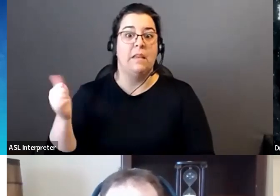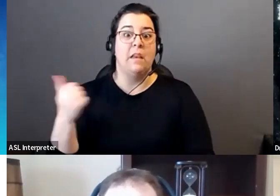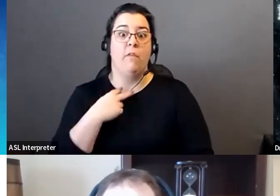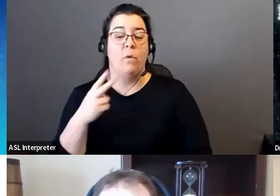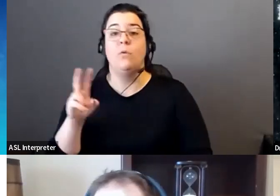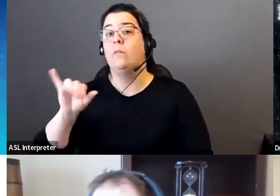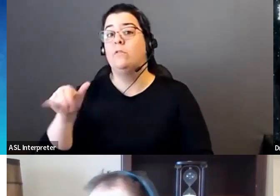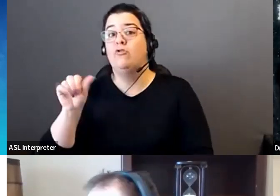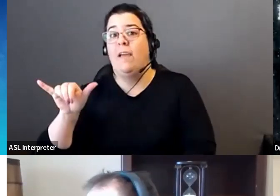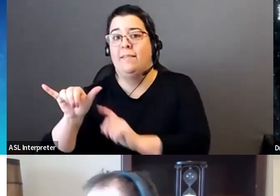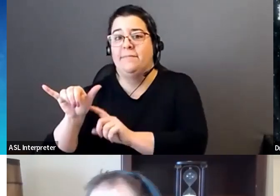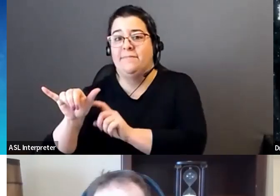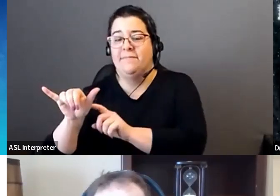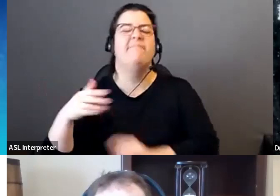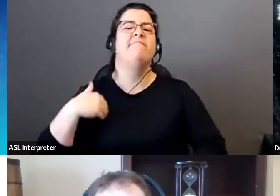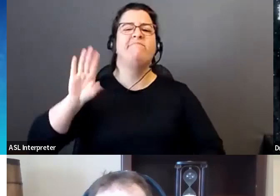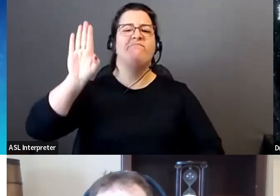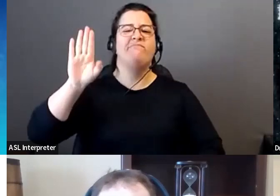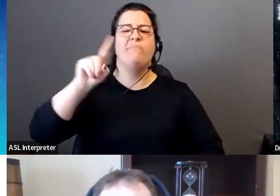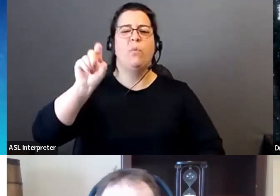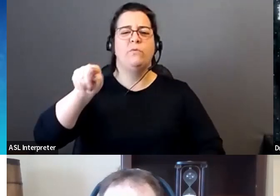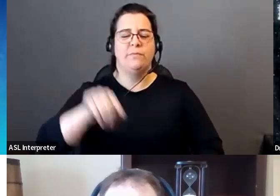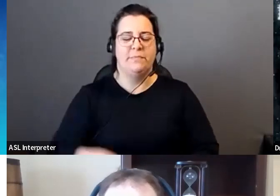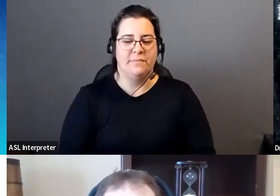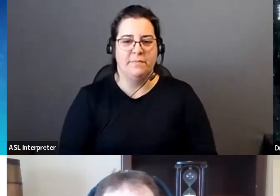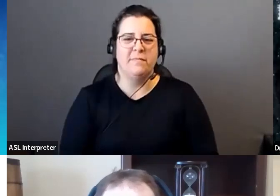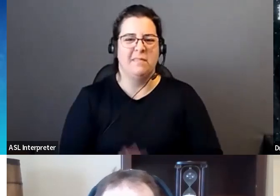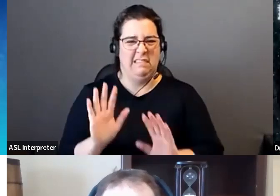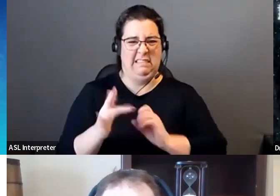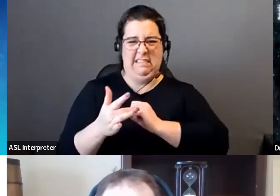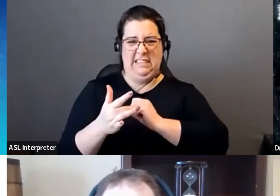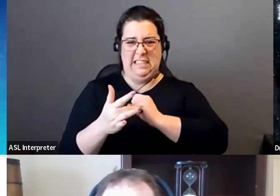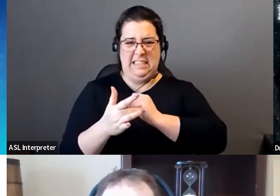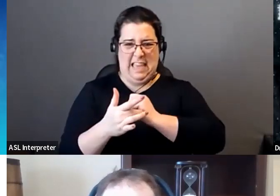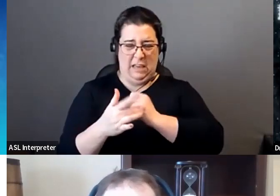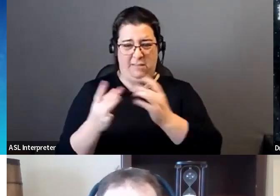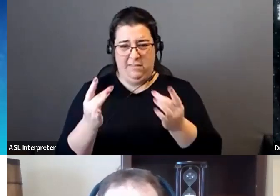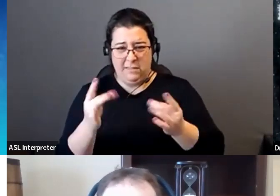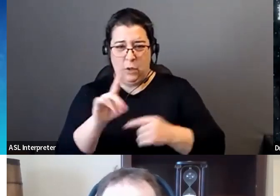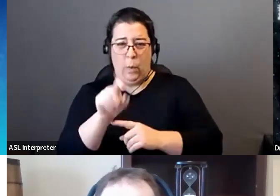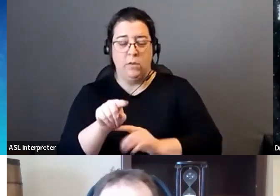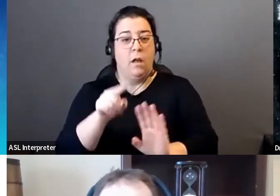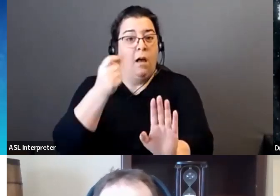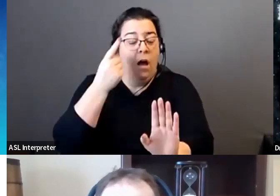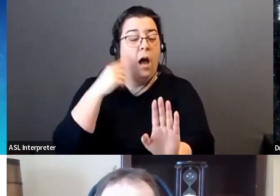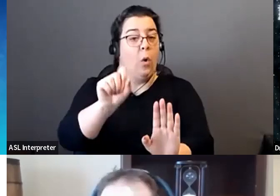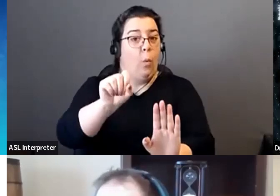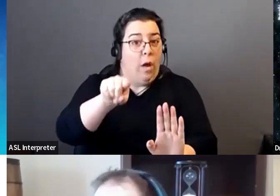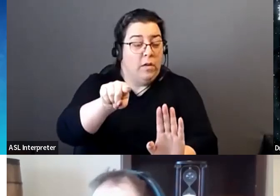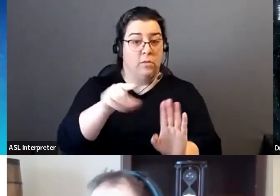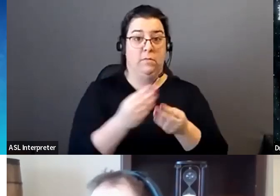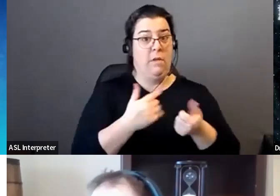Jay. So it's a technical question, but I don't want you to solve my technical problem. The question